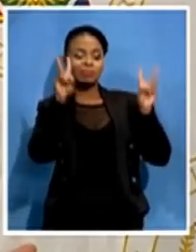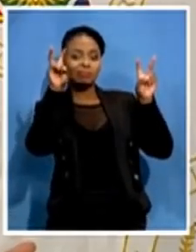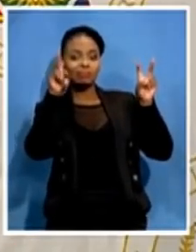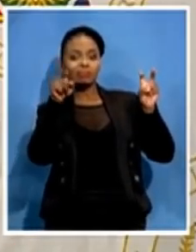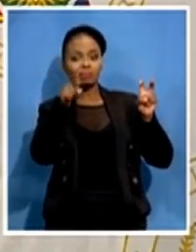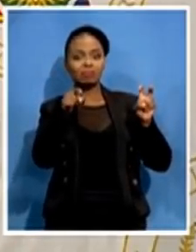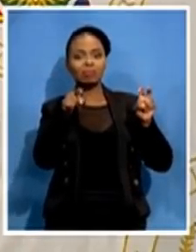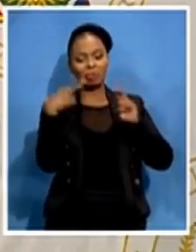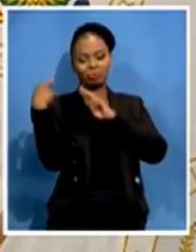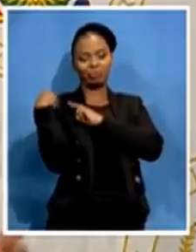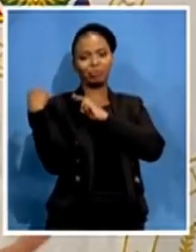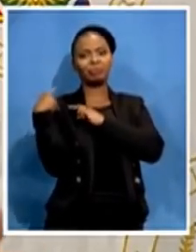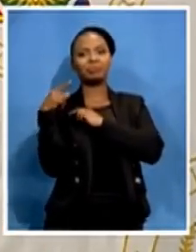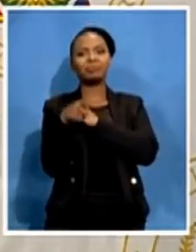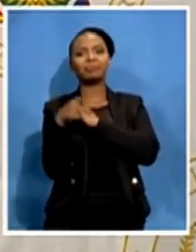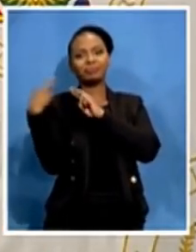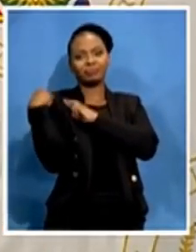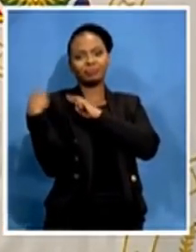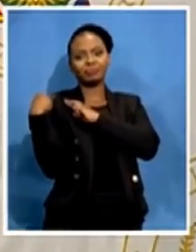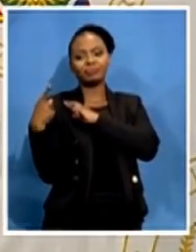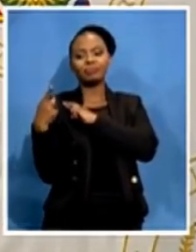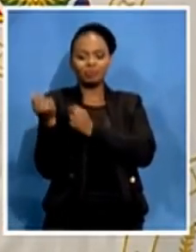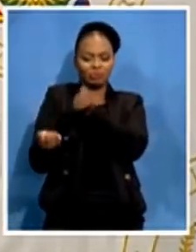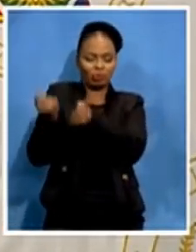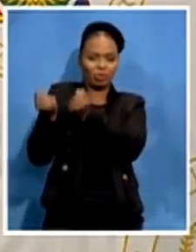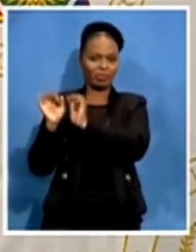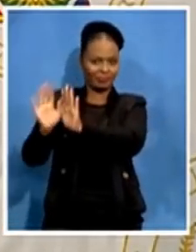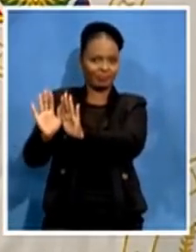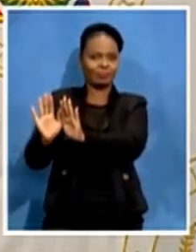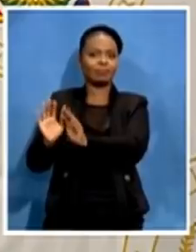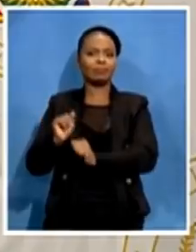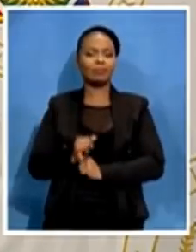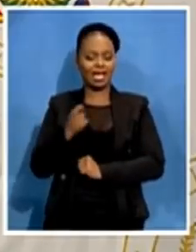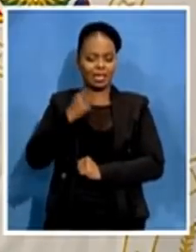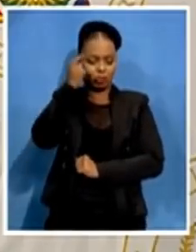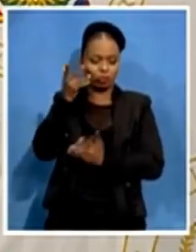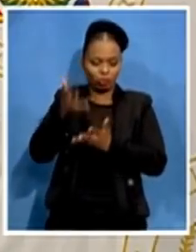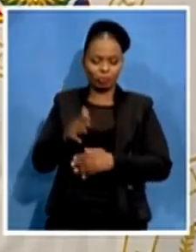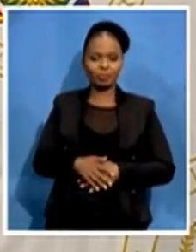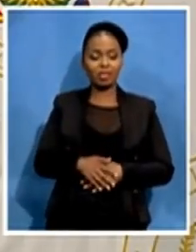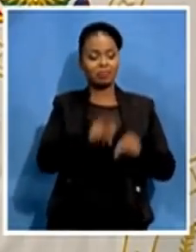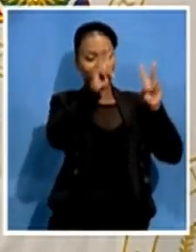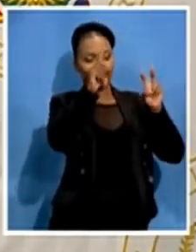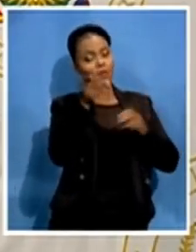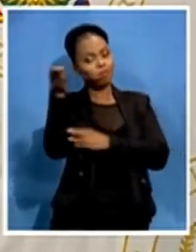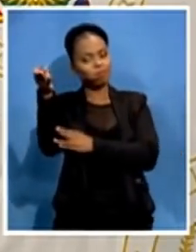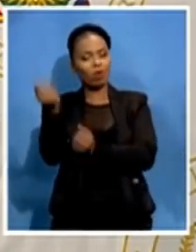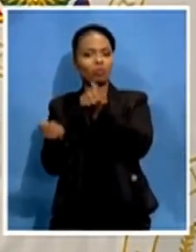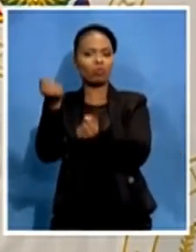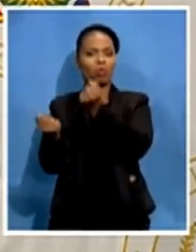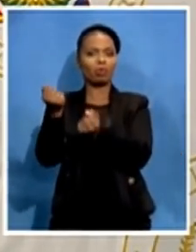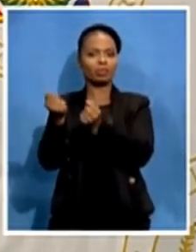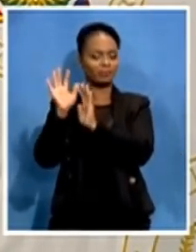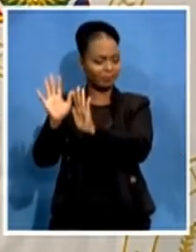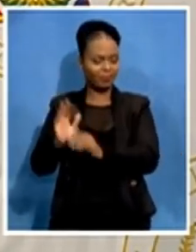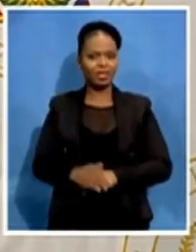courts, from what I understand, or is going to be placed in the hands of the court. I don't think the integrity of the judiciary or the reputation of the judiciary